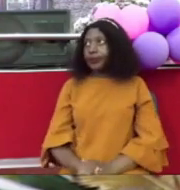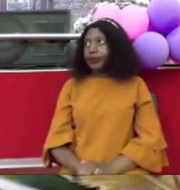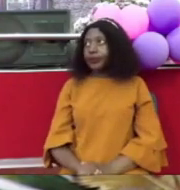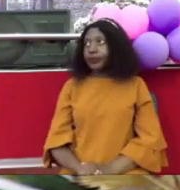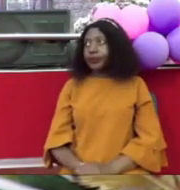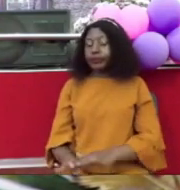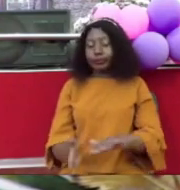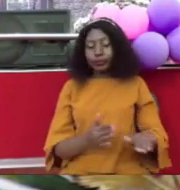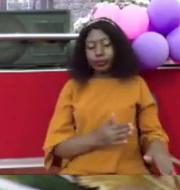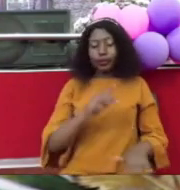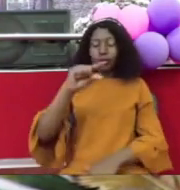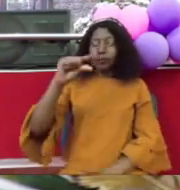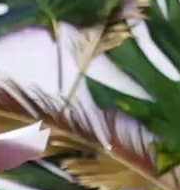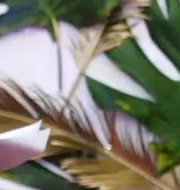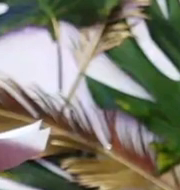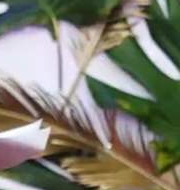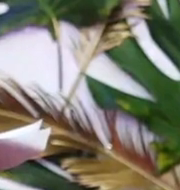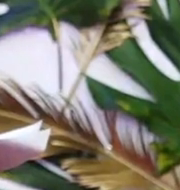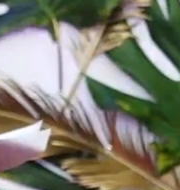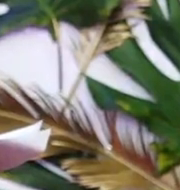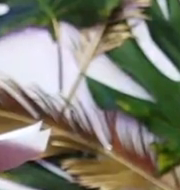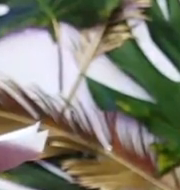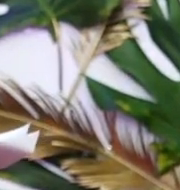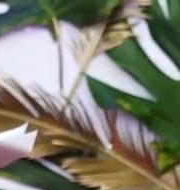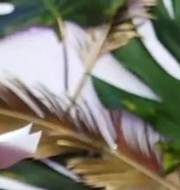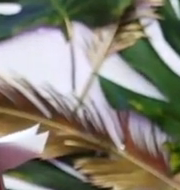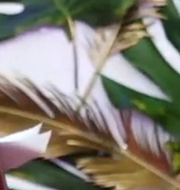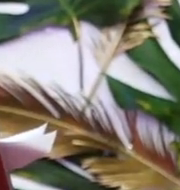at Galatians 3:13-14. Wagalatia